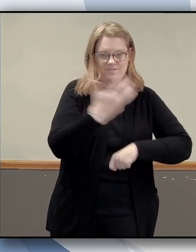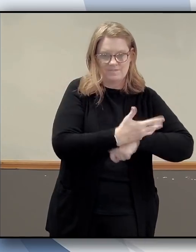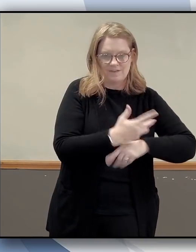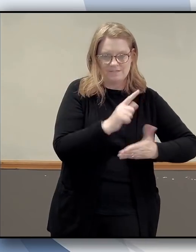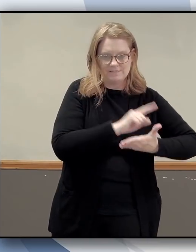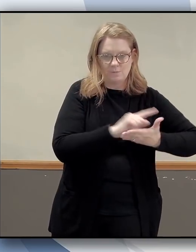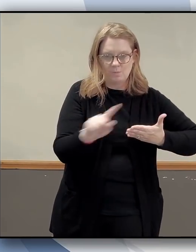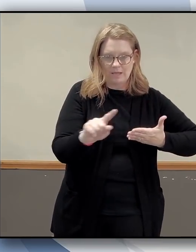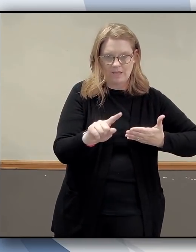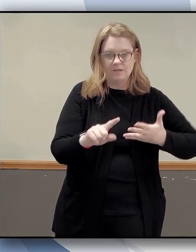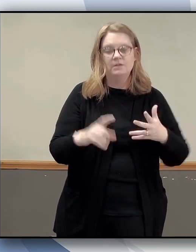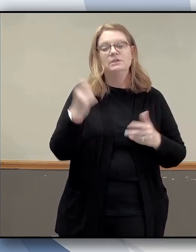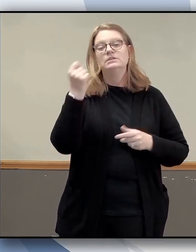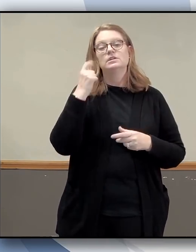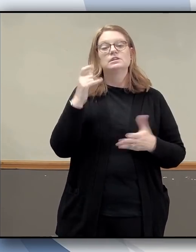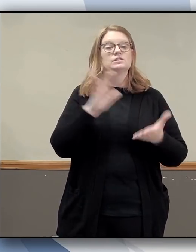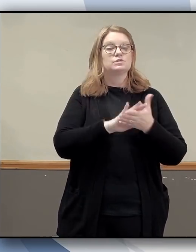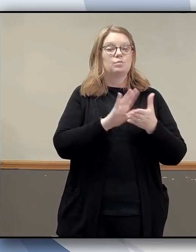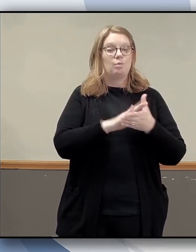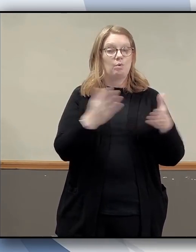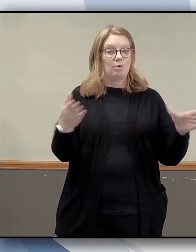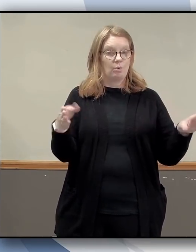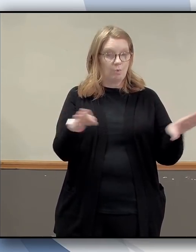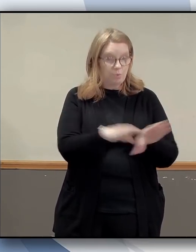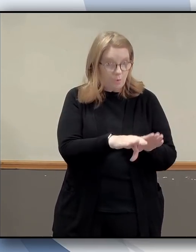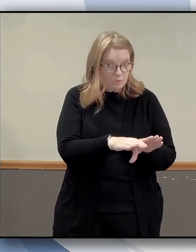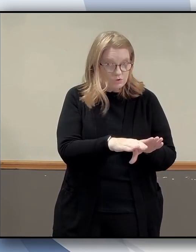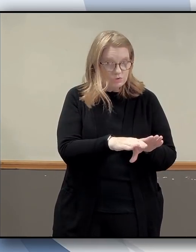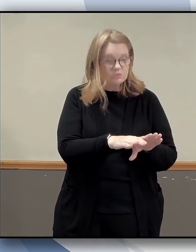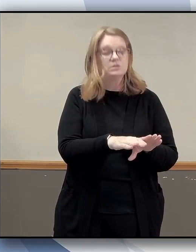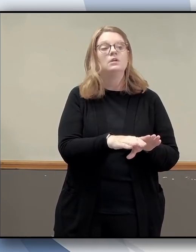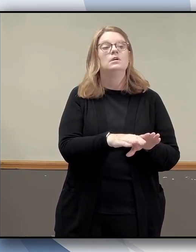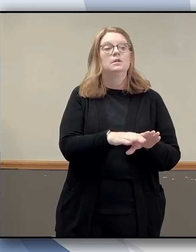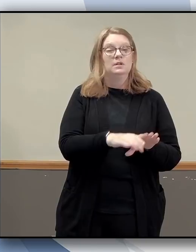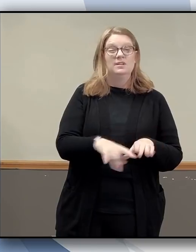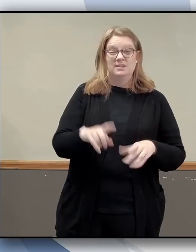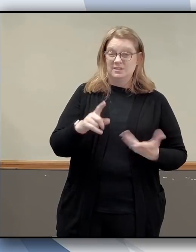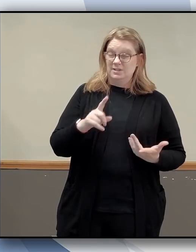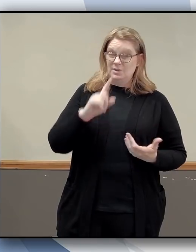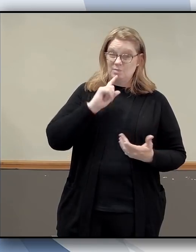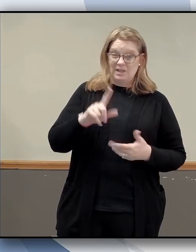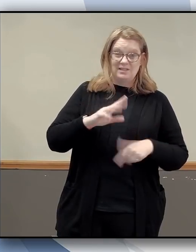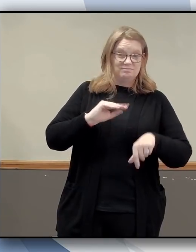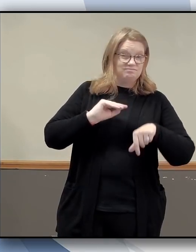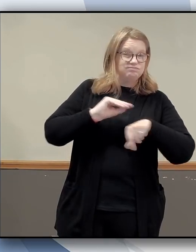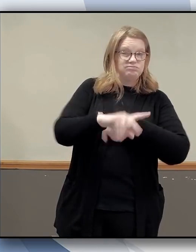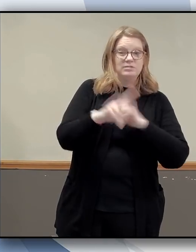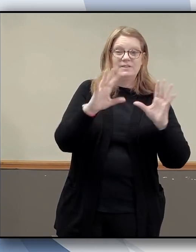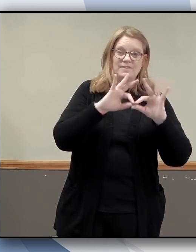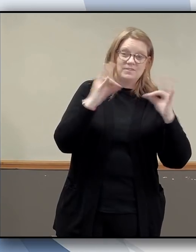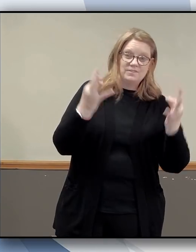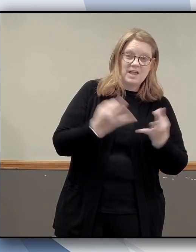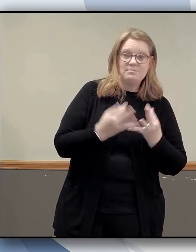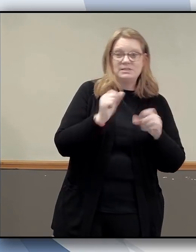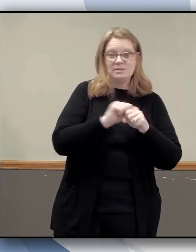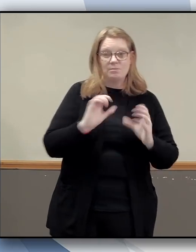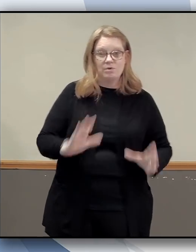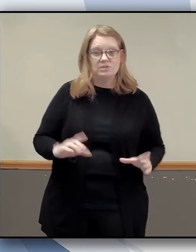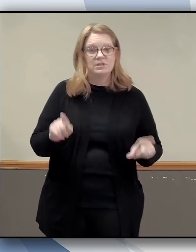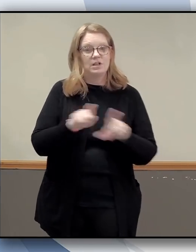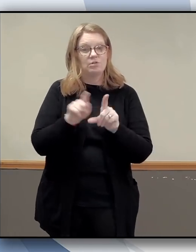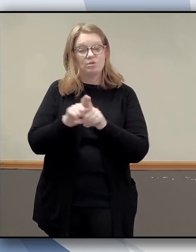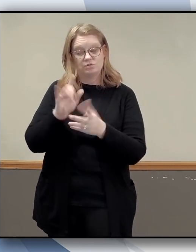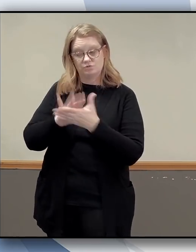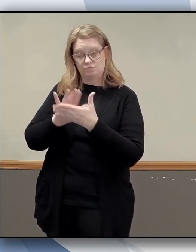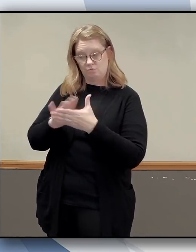So we know that school closures have a dramatic impact on students, their families, employers, and school closures